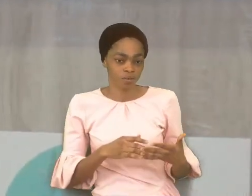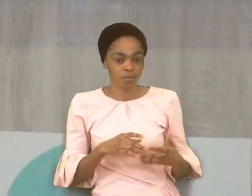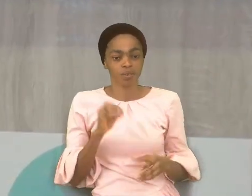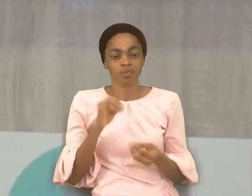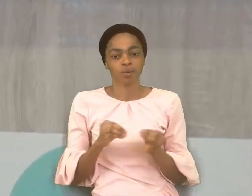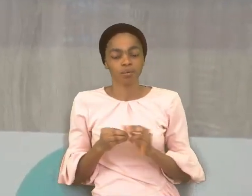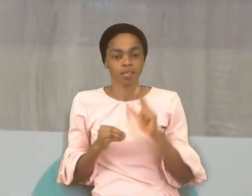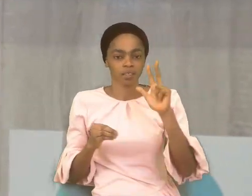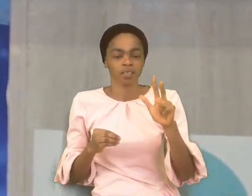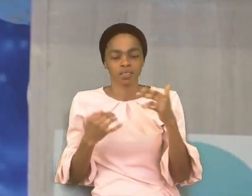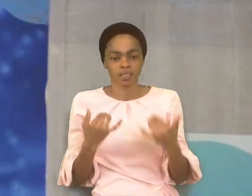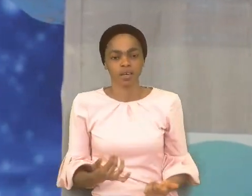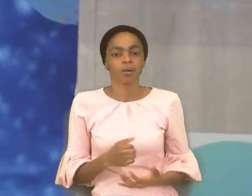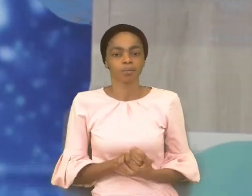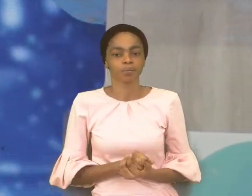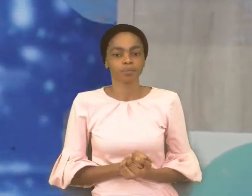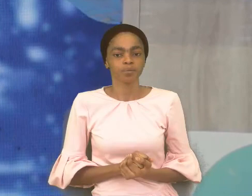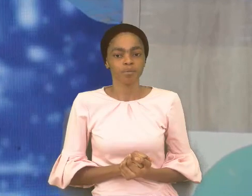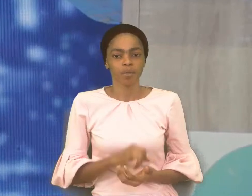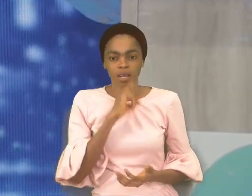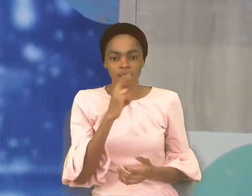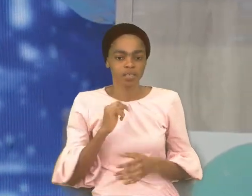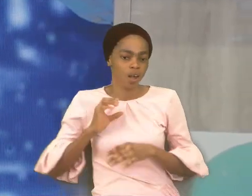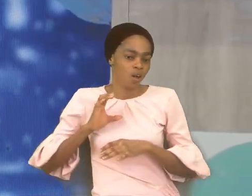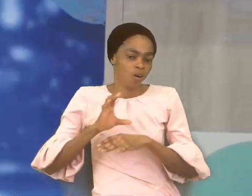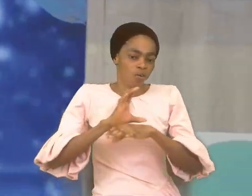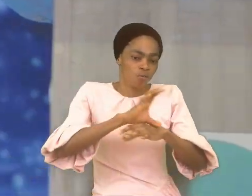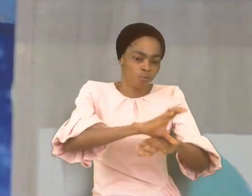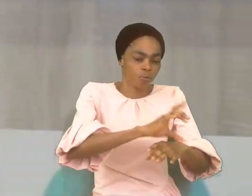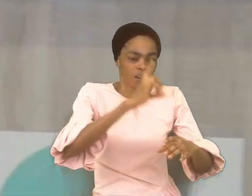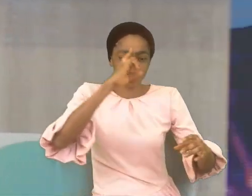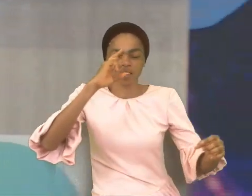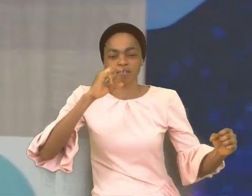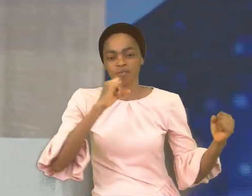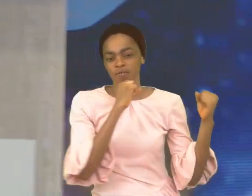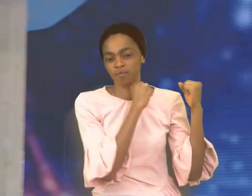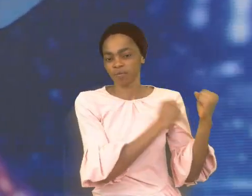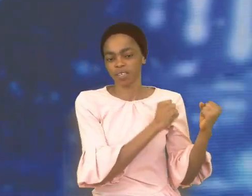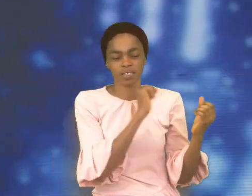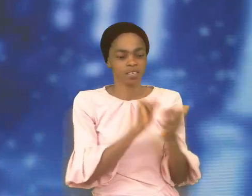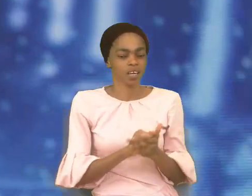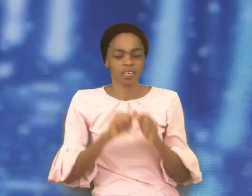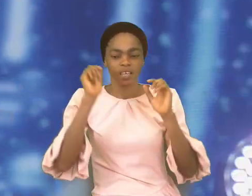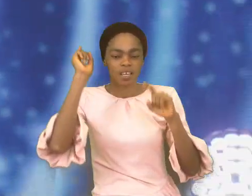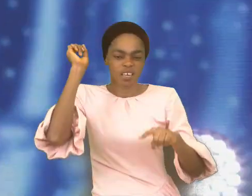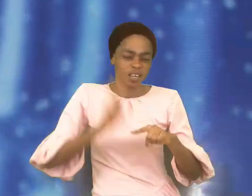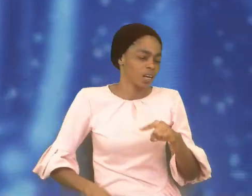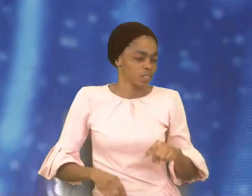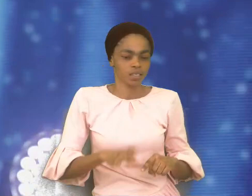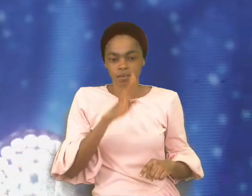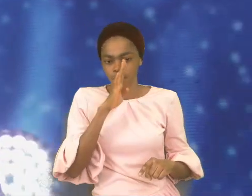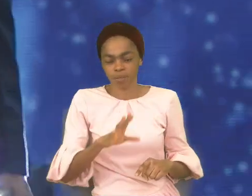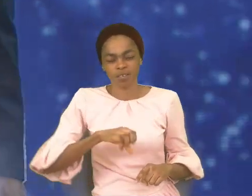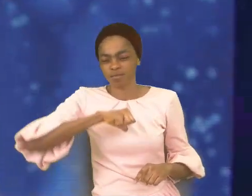faith that cannot be corrupted. The faith that compels the